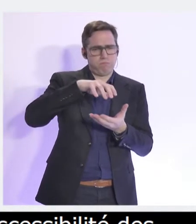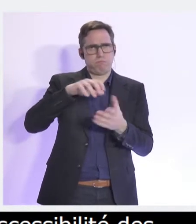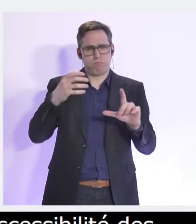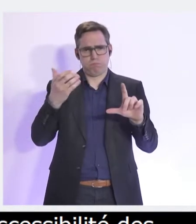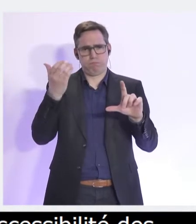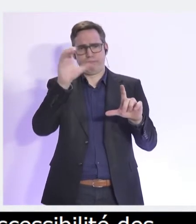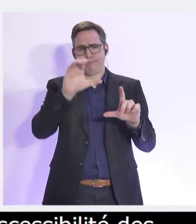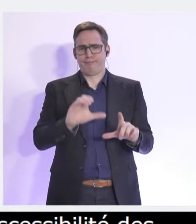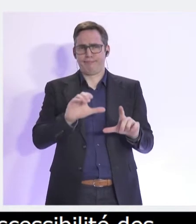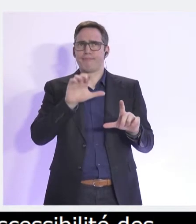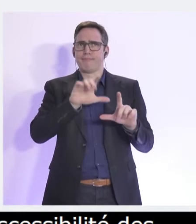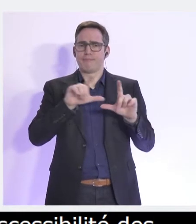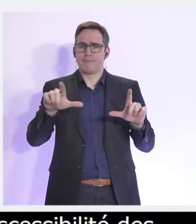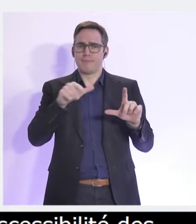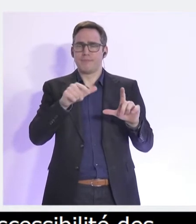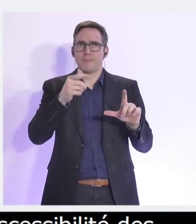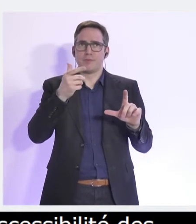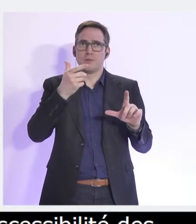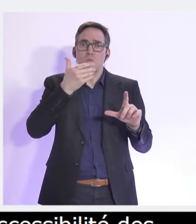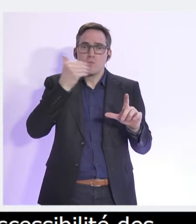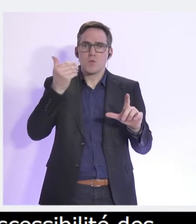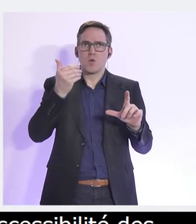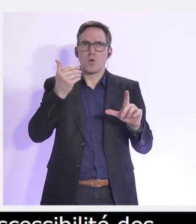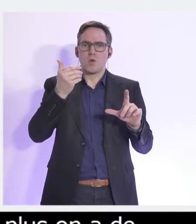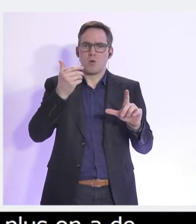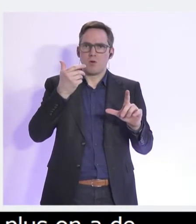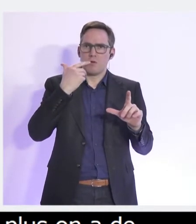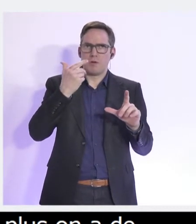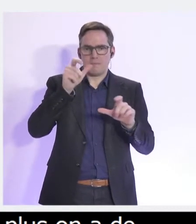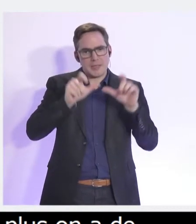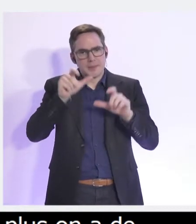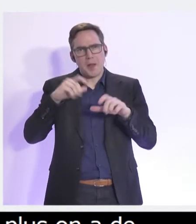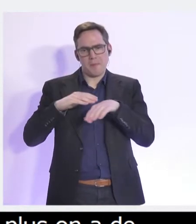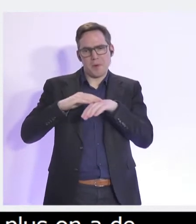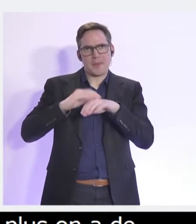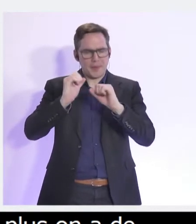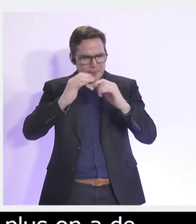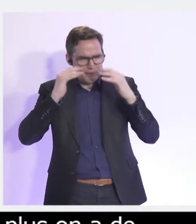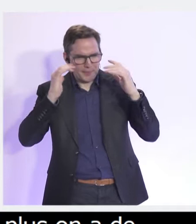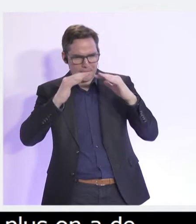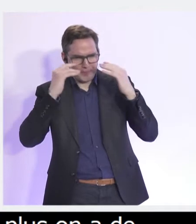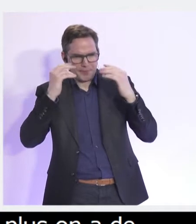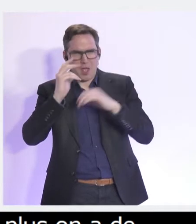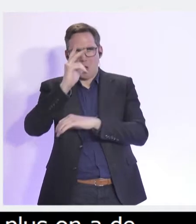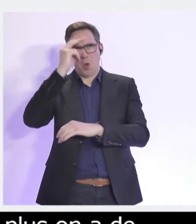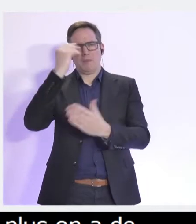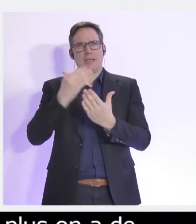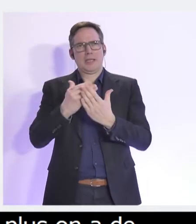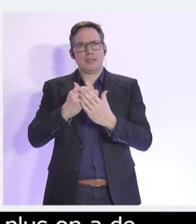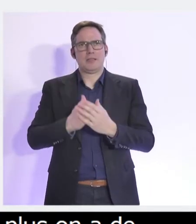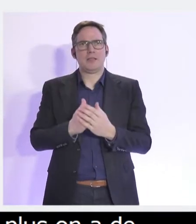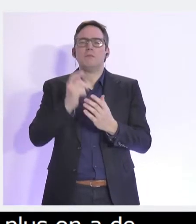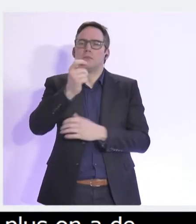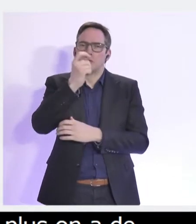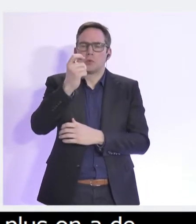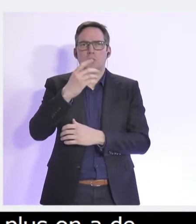will be. And of course, there's the strategy, which we encourage member states to